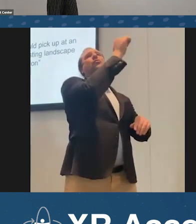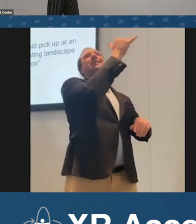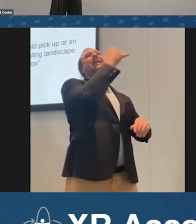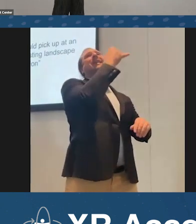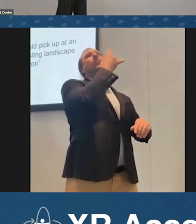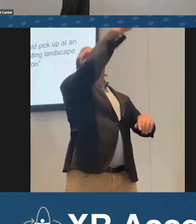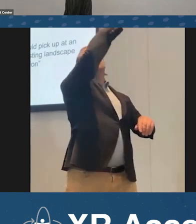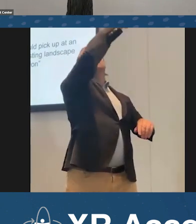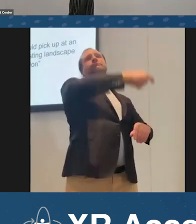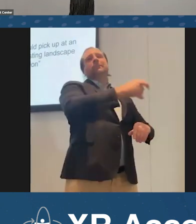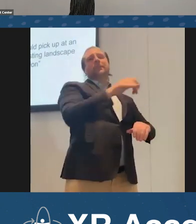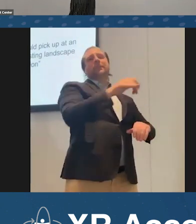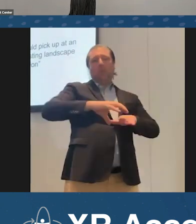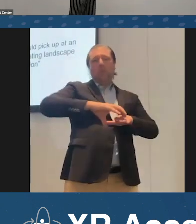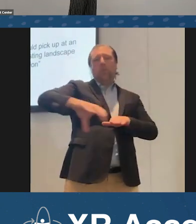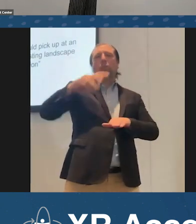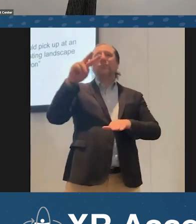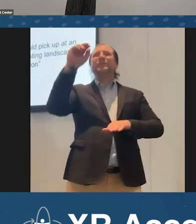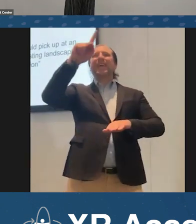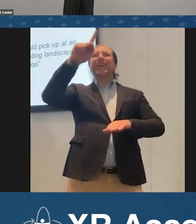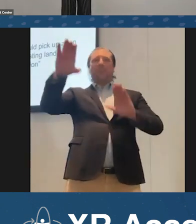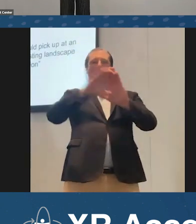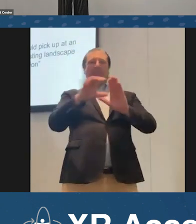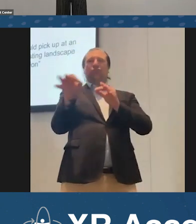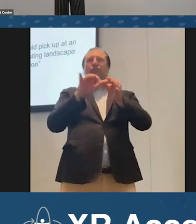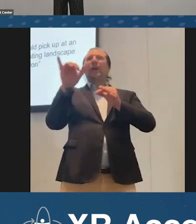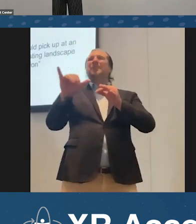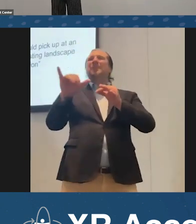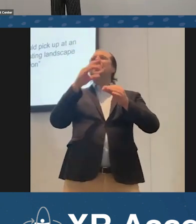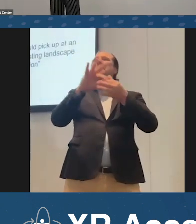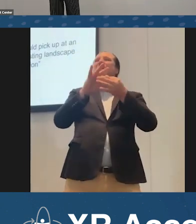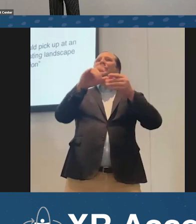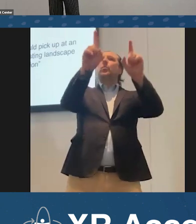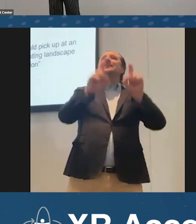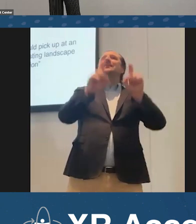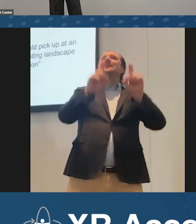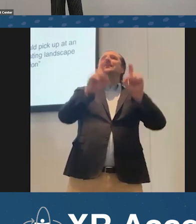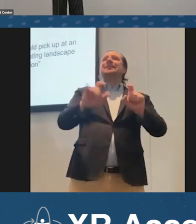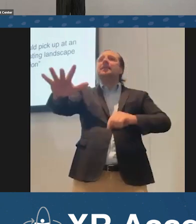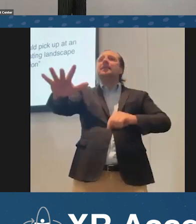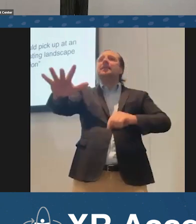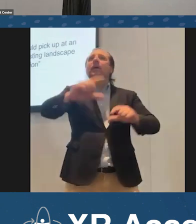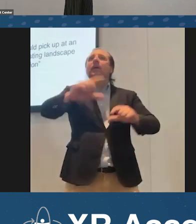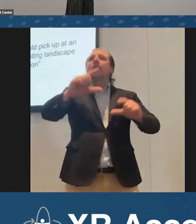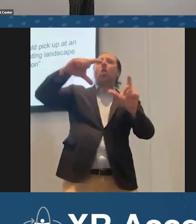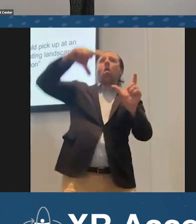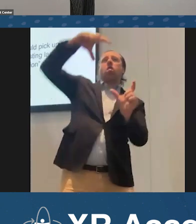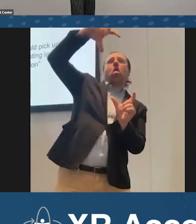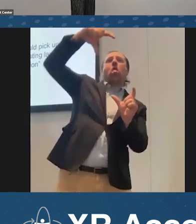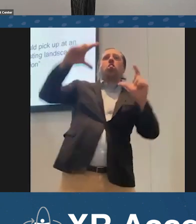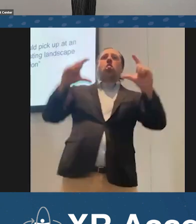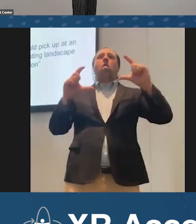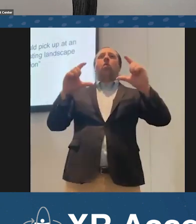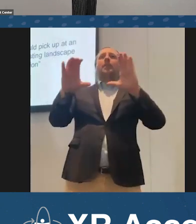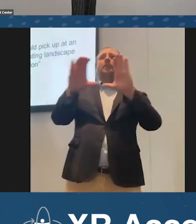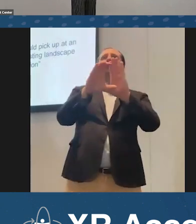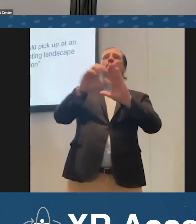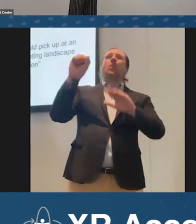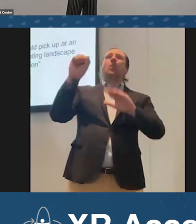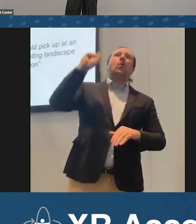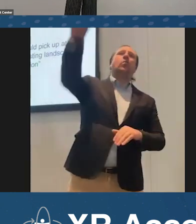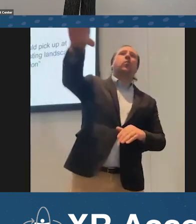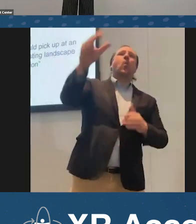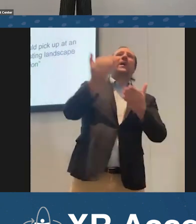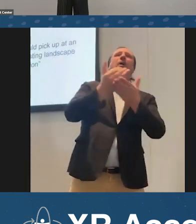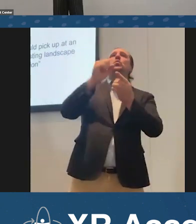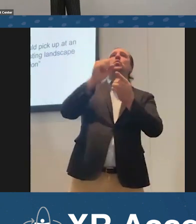the app would pick up at an intersection and mentioned that they were testing landscape orientation with the photo. So essentially, they were throwing a new situation